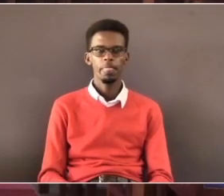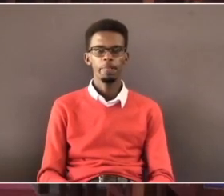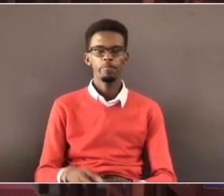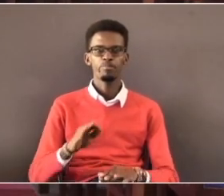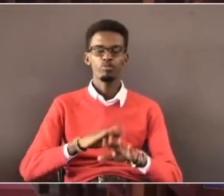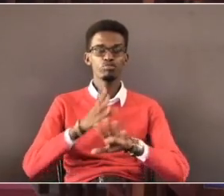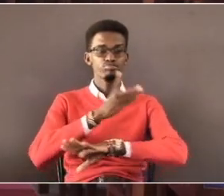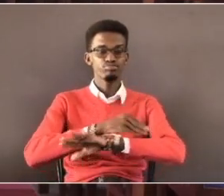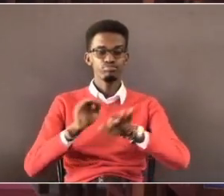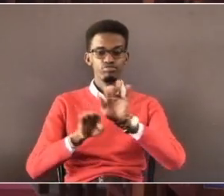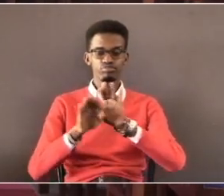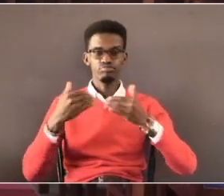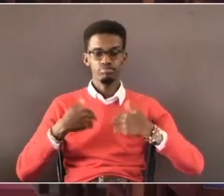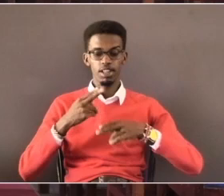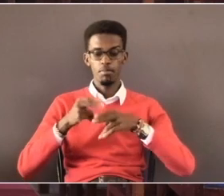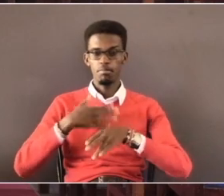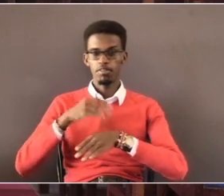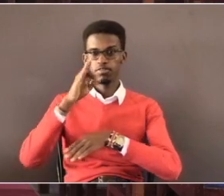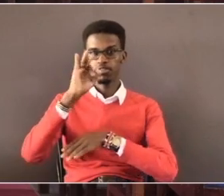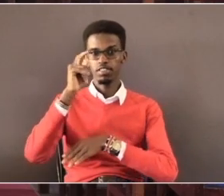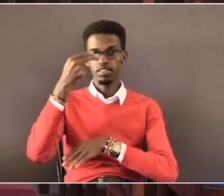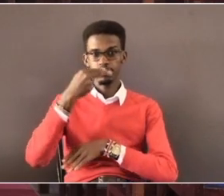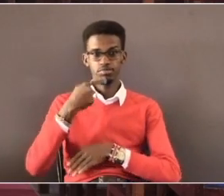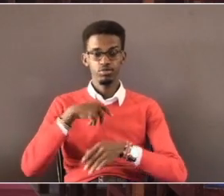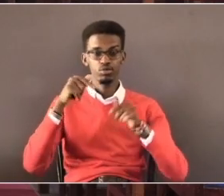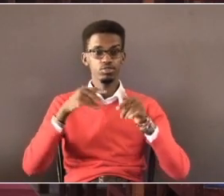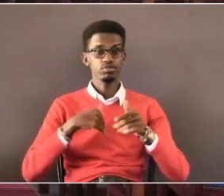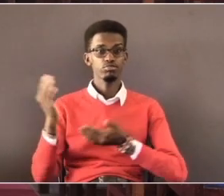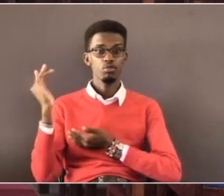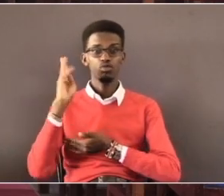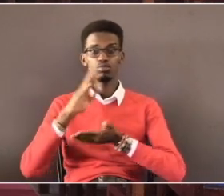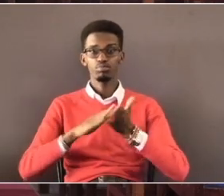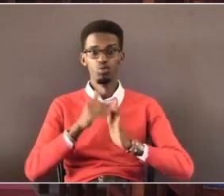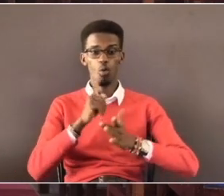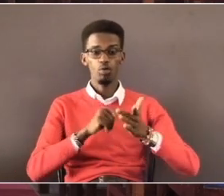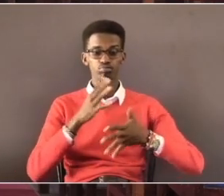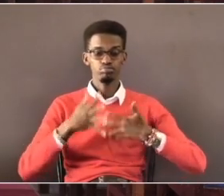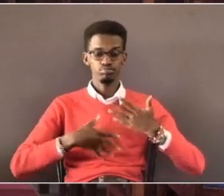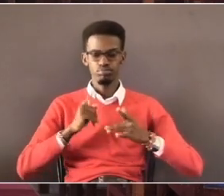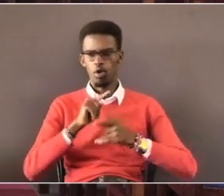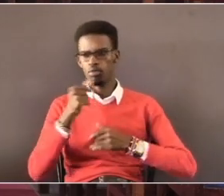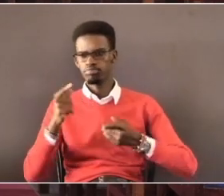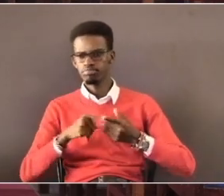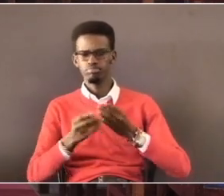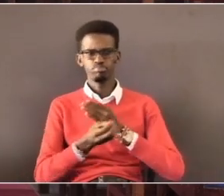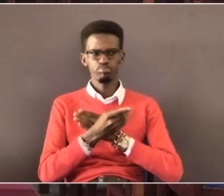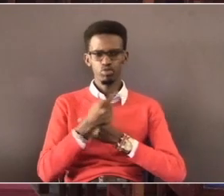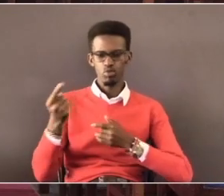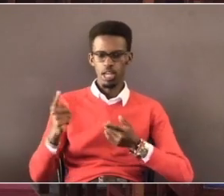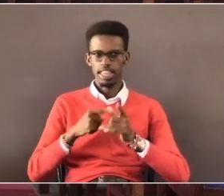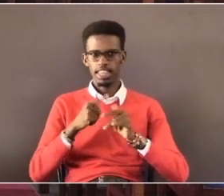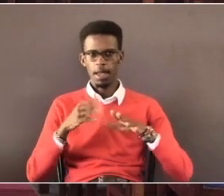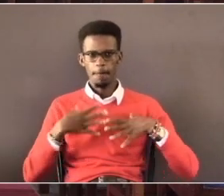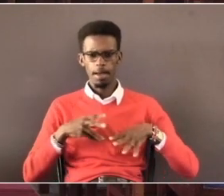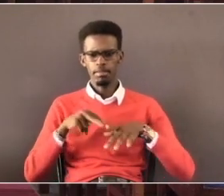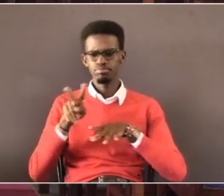day, everyone. My name is Faith Mutegi, and today's episode, I'm hoping, is going to be insightful in one way or the other to you or those within